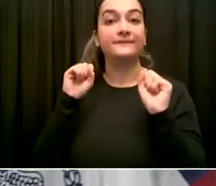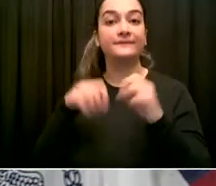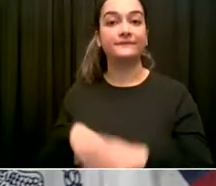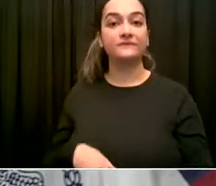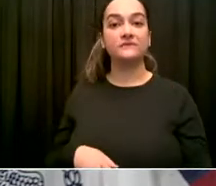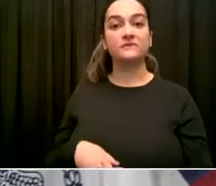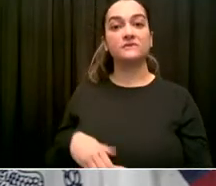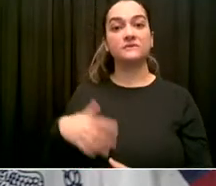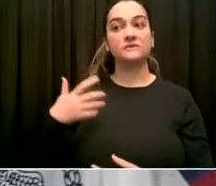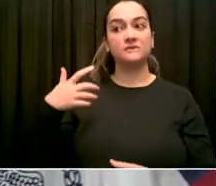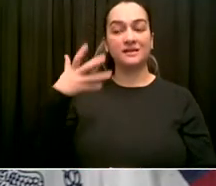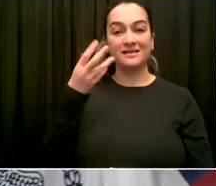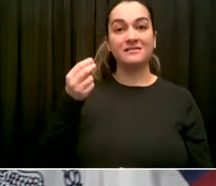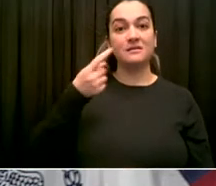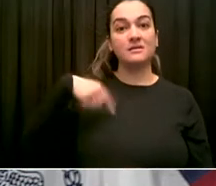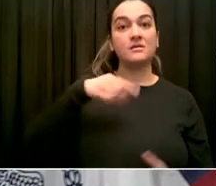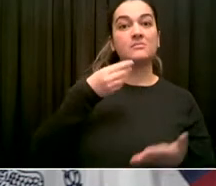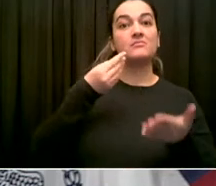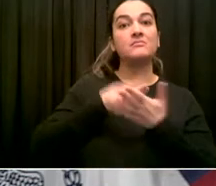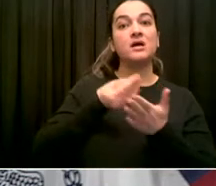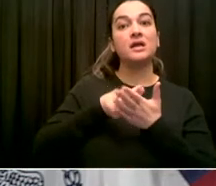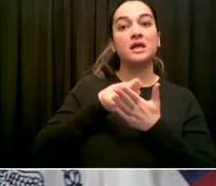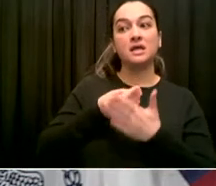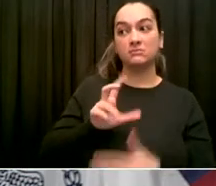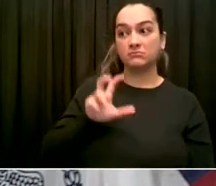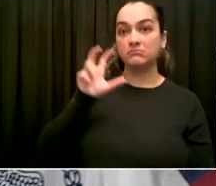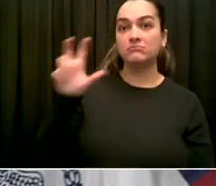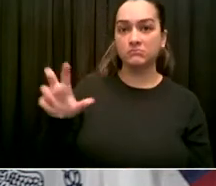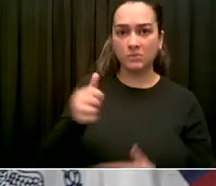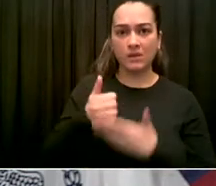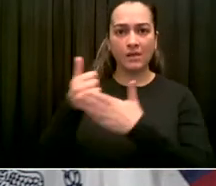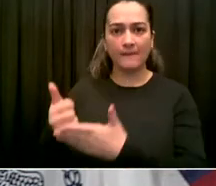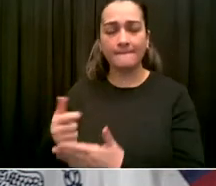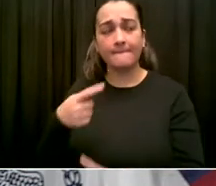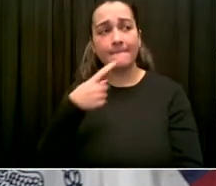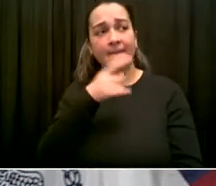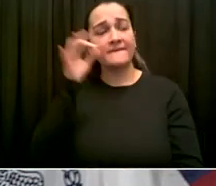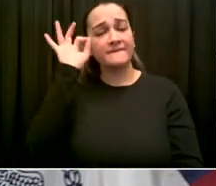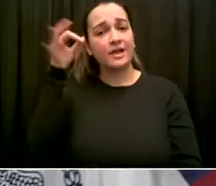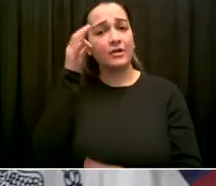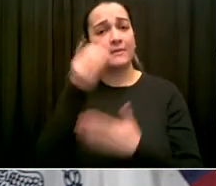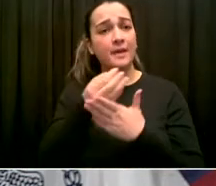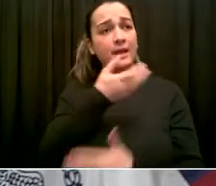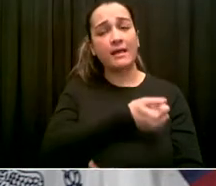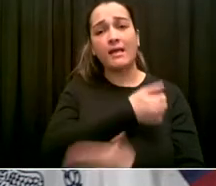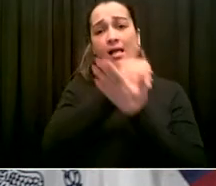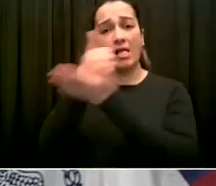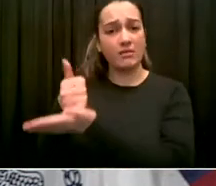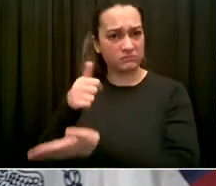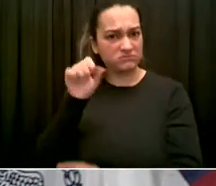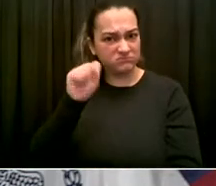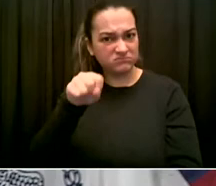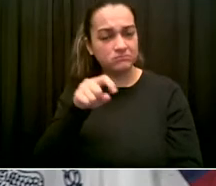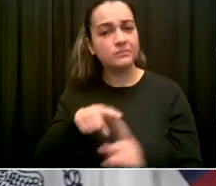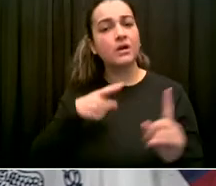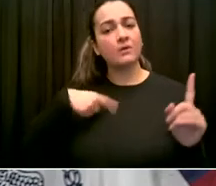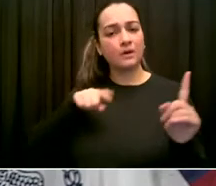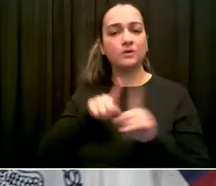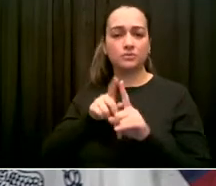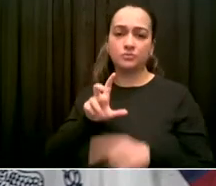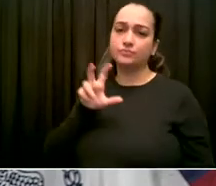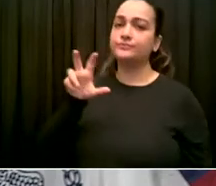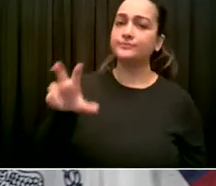be able to do. This is exactly why we had a really big kind of summit meeting with members of the cultural community